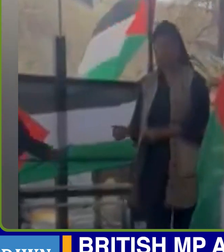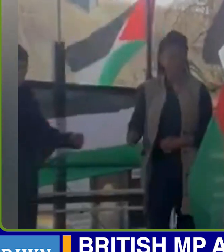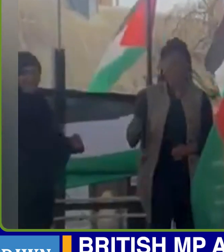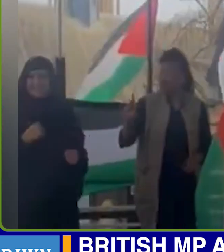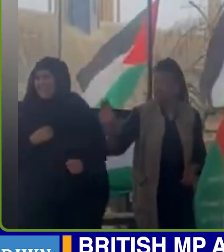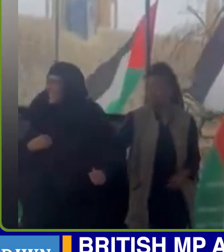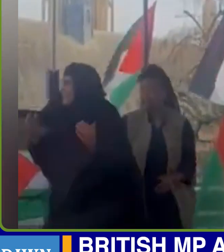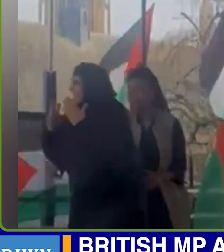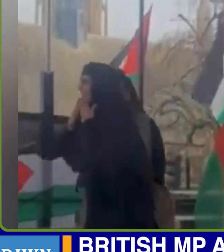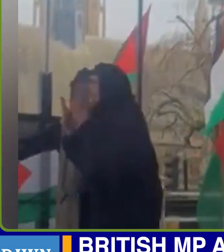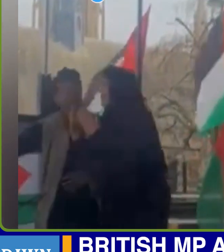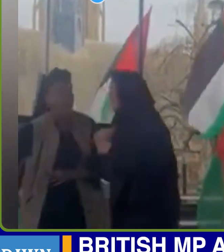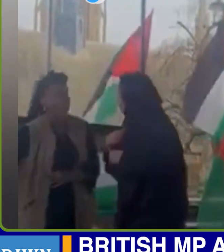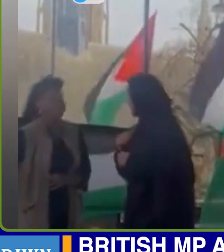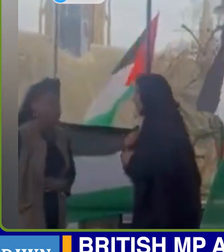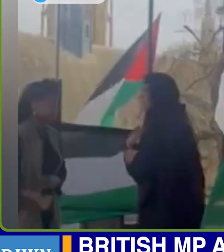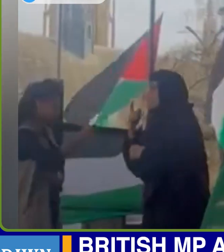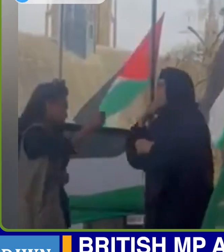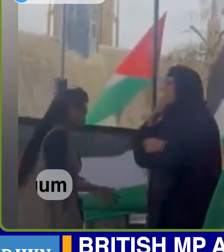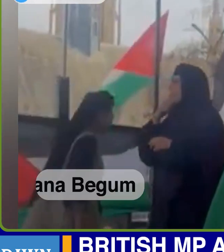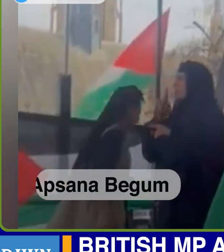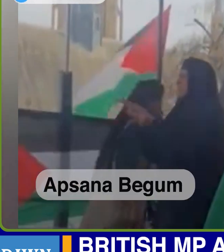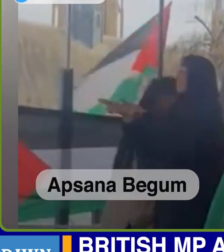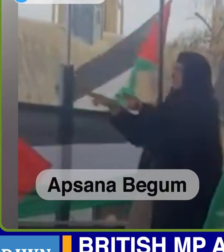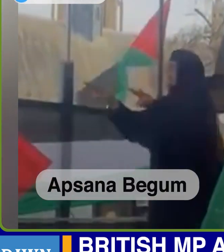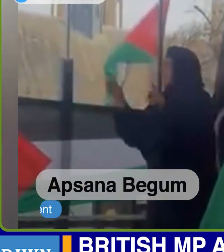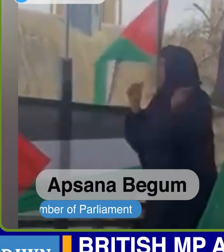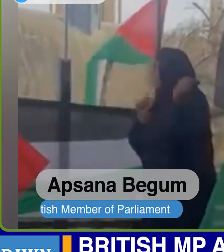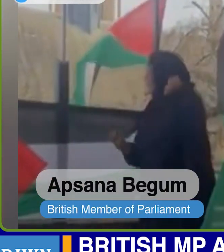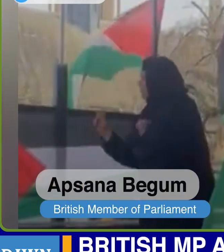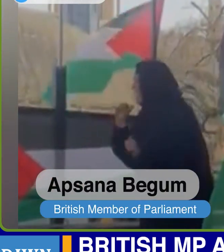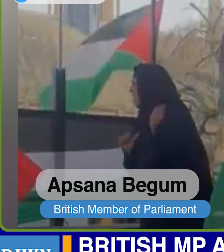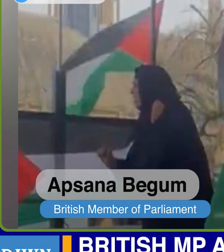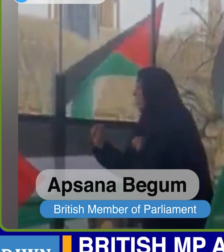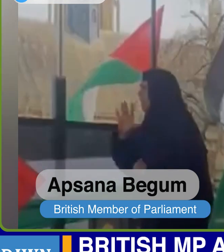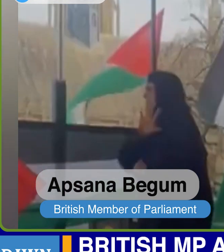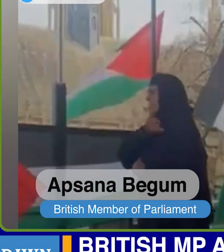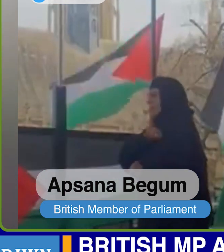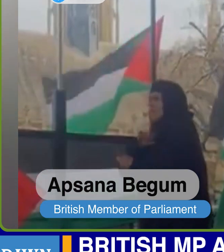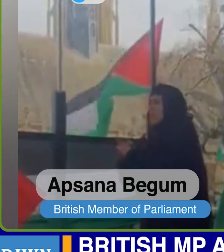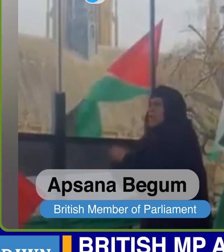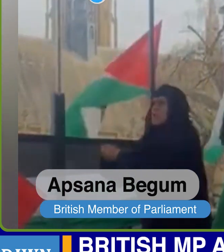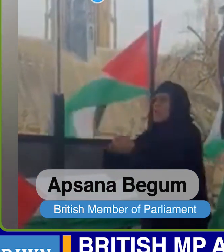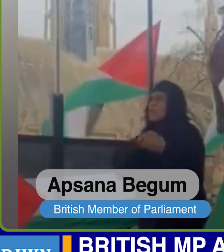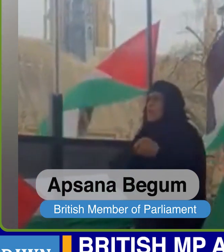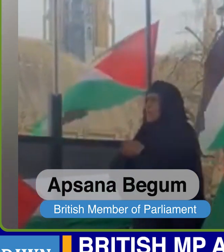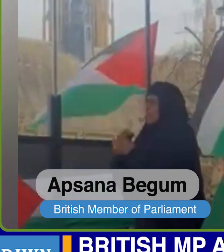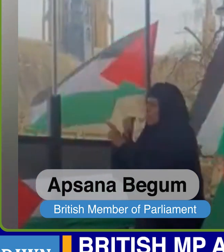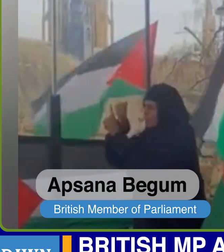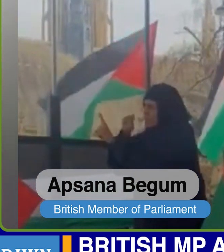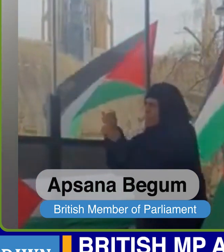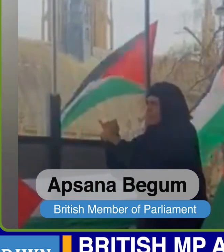thank you. I'm looking around and I'm so proud that the Palestinian solidarity movement is diverse and it